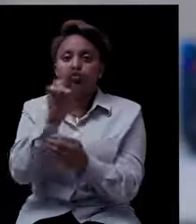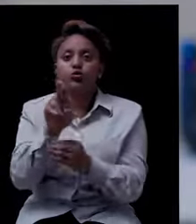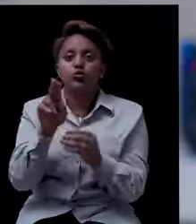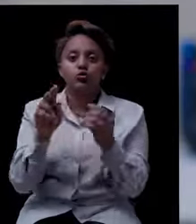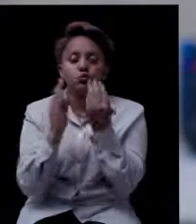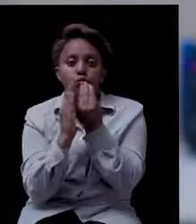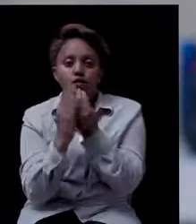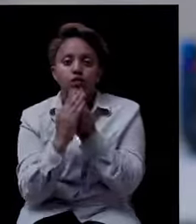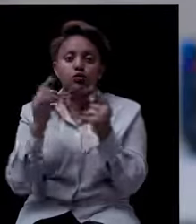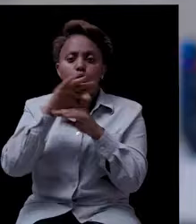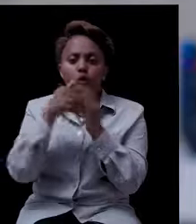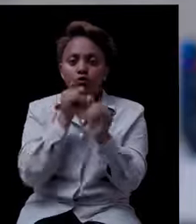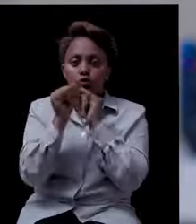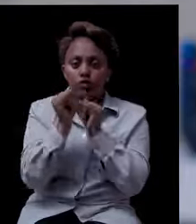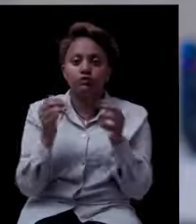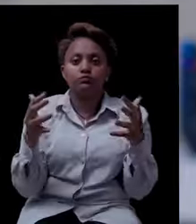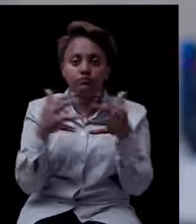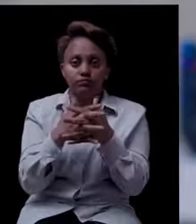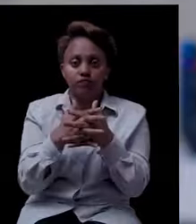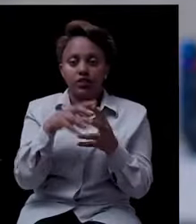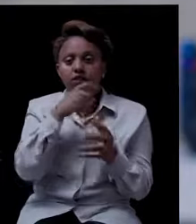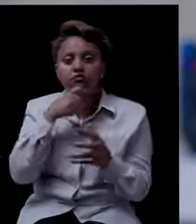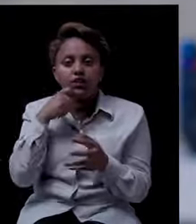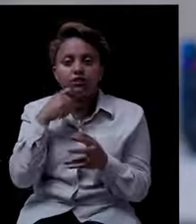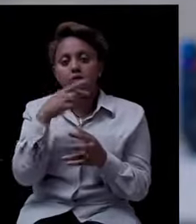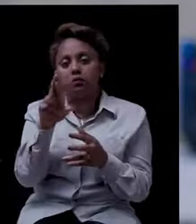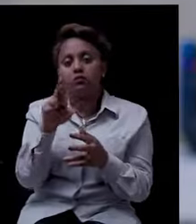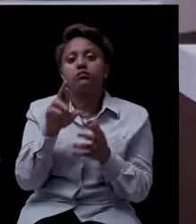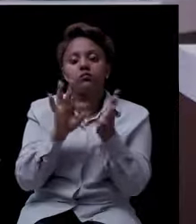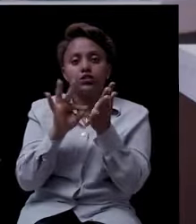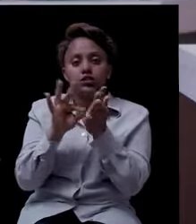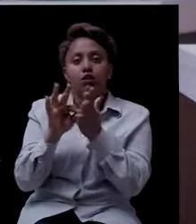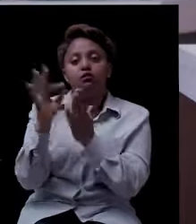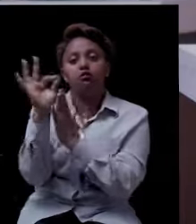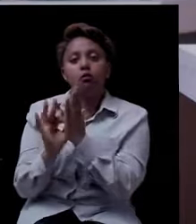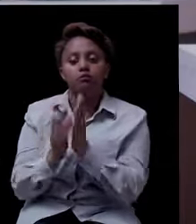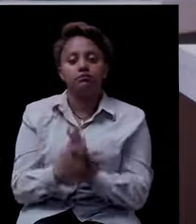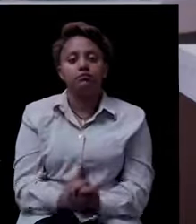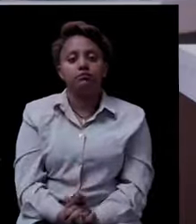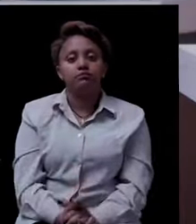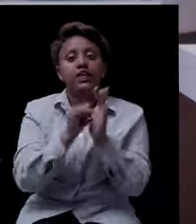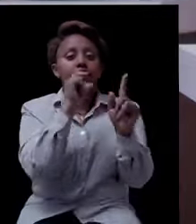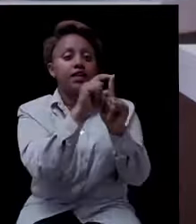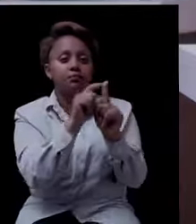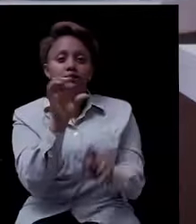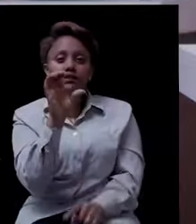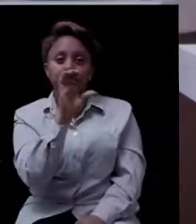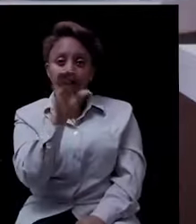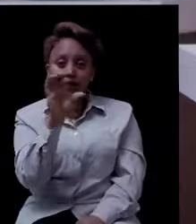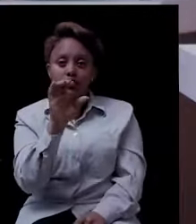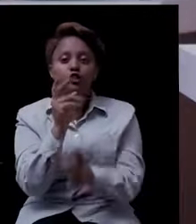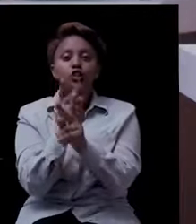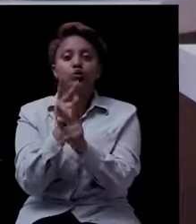all information assets, whether it is hard copy or in digital form. The term cybersecurity is